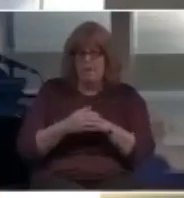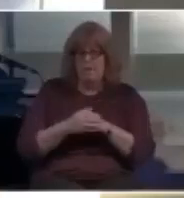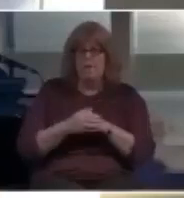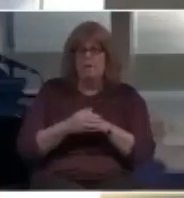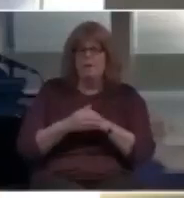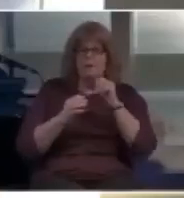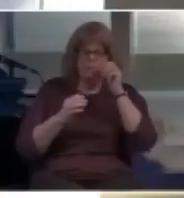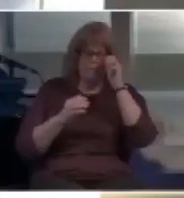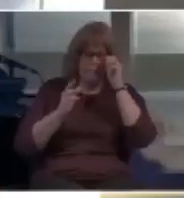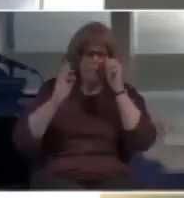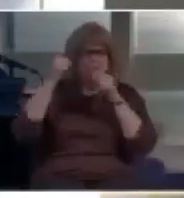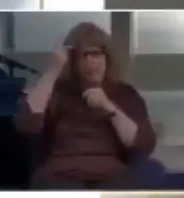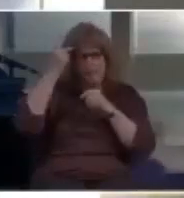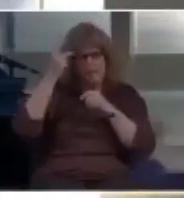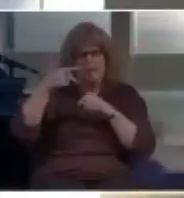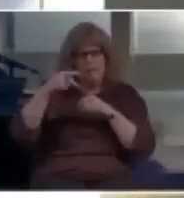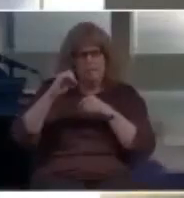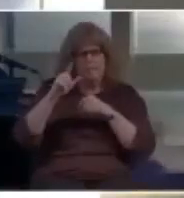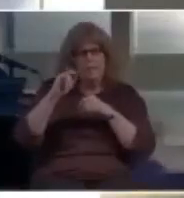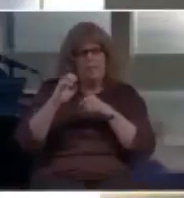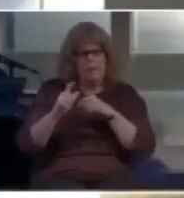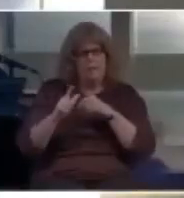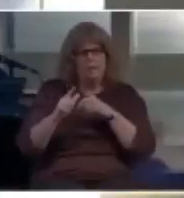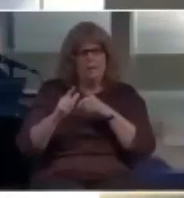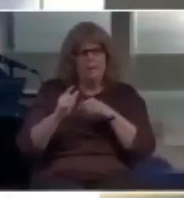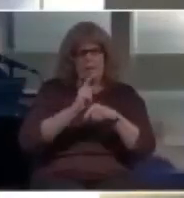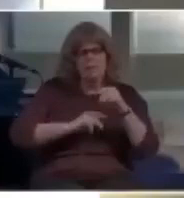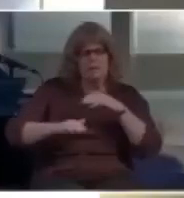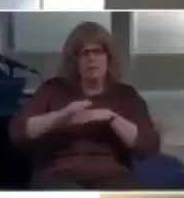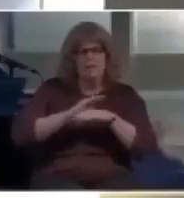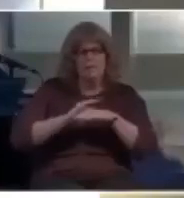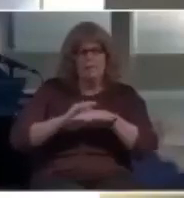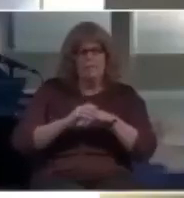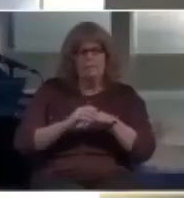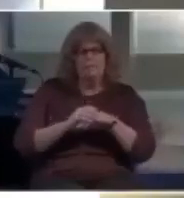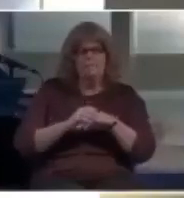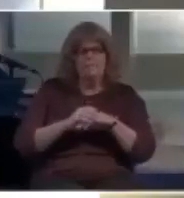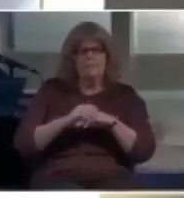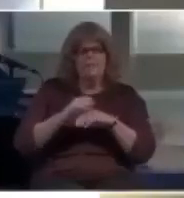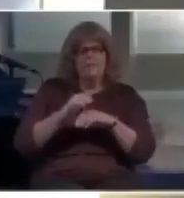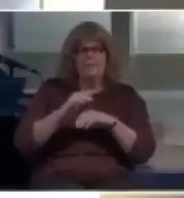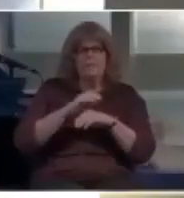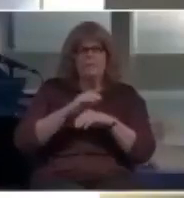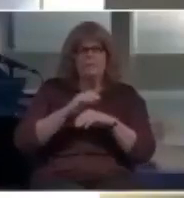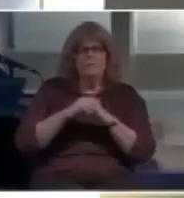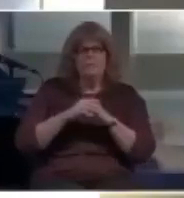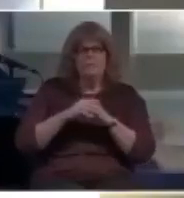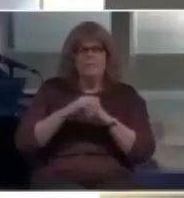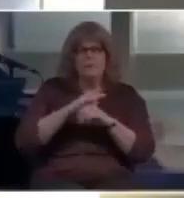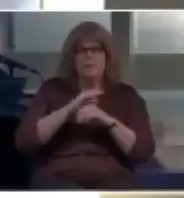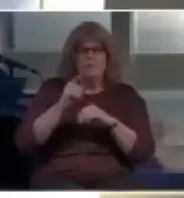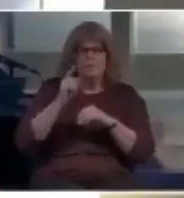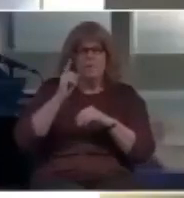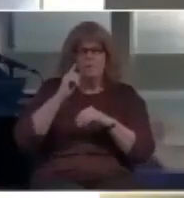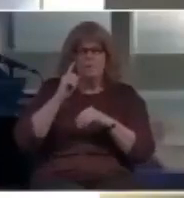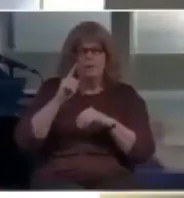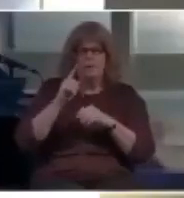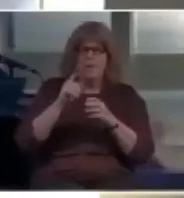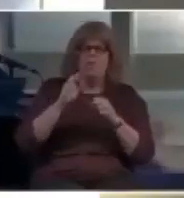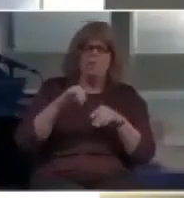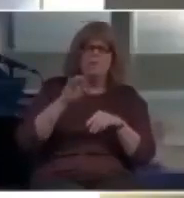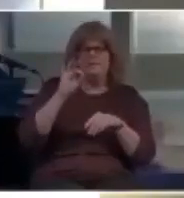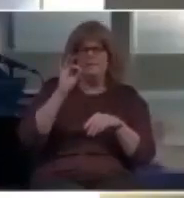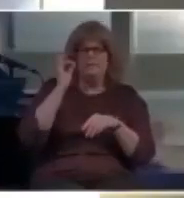a political entity. It's a kingdom. And so don't think, you know, like a fantasy.